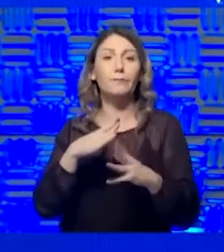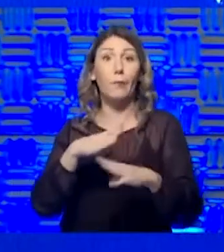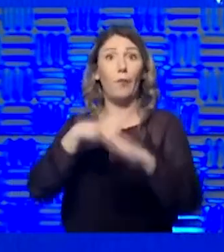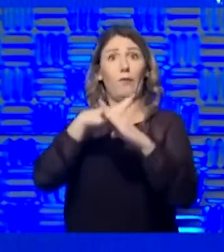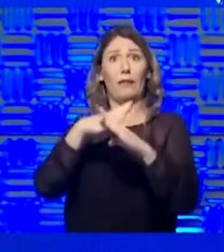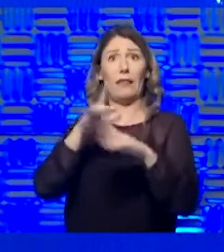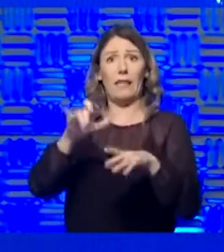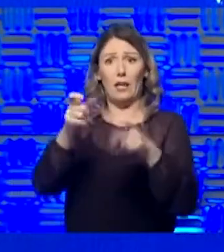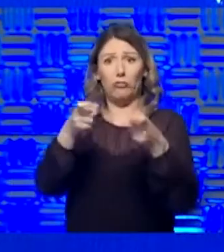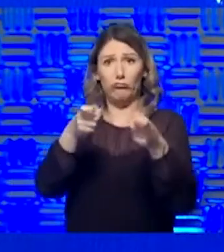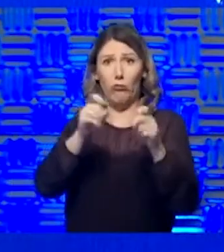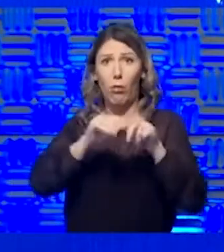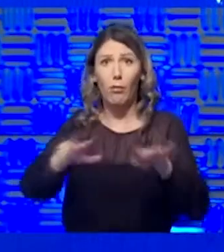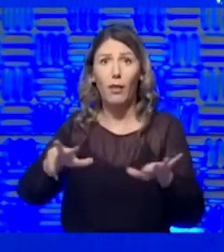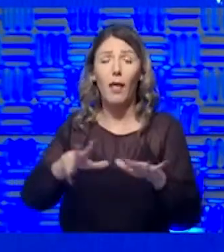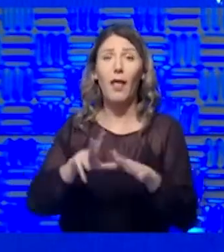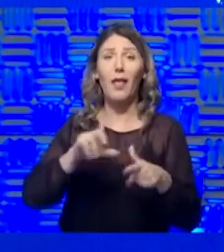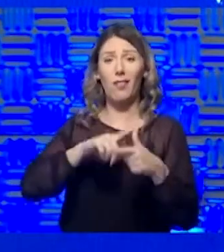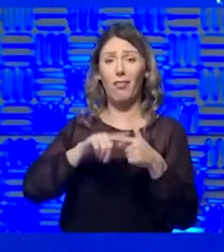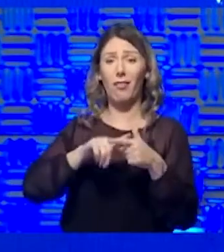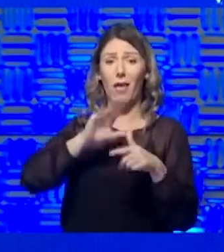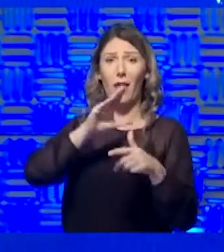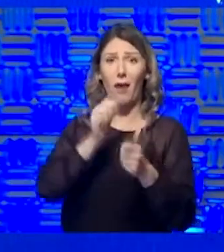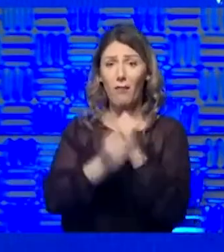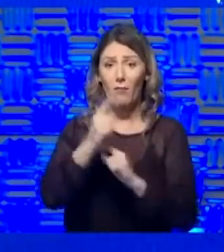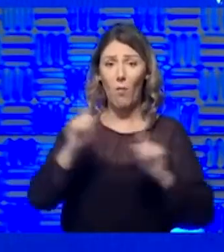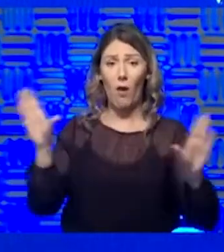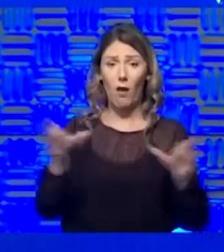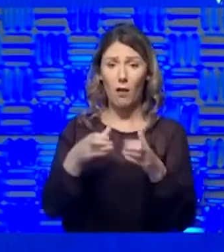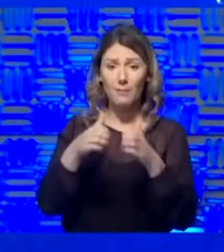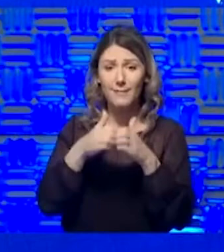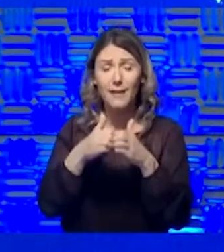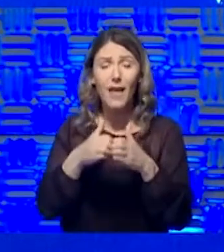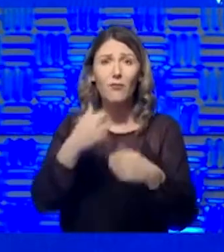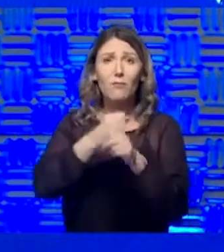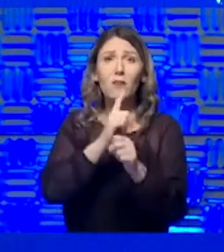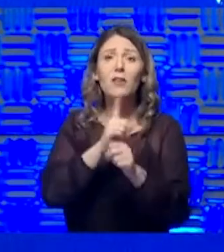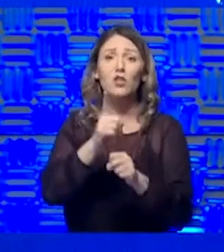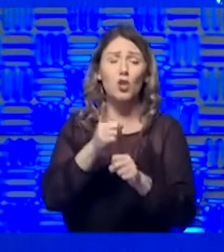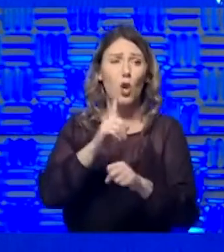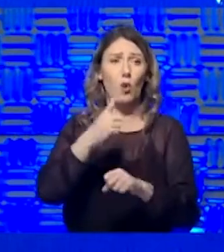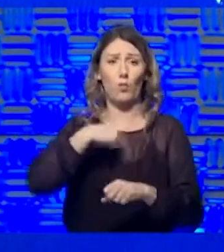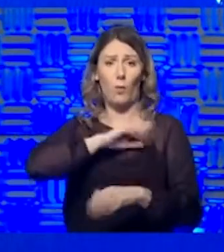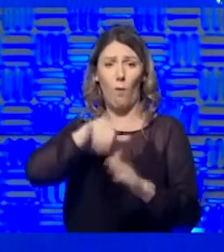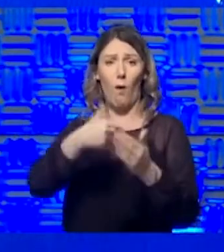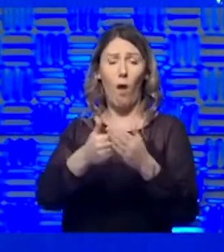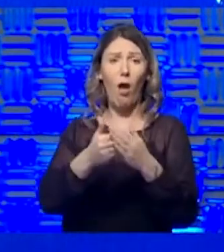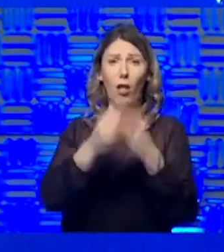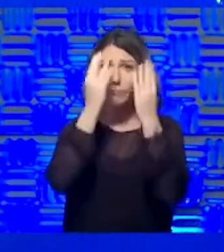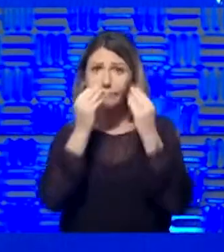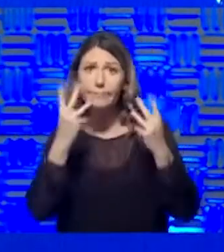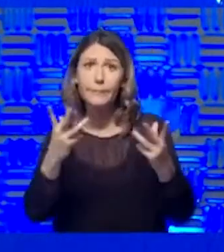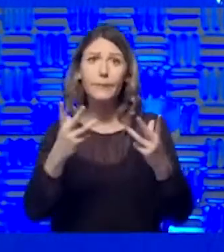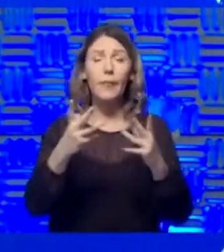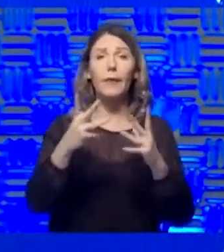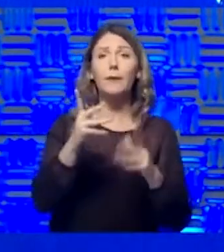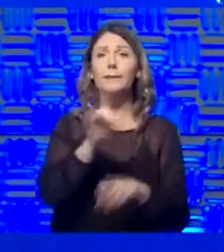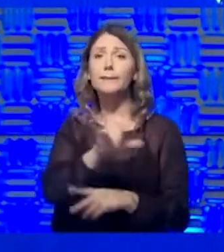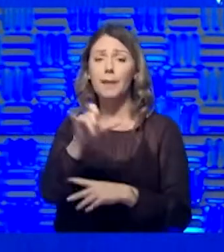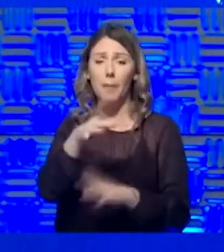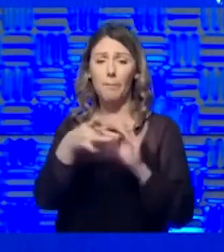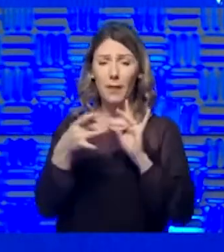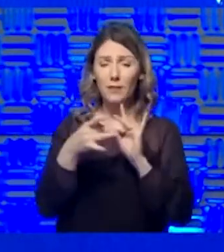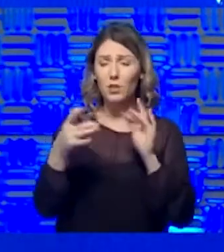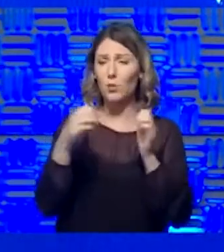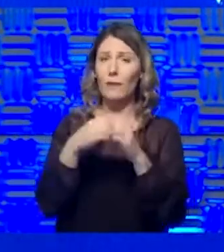to help ourselves all understand where everybody is, make sure we're giving the right messages to our CEOs and to you